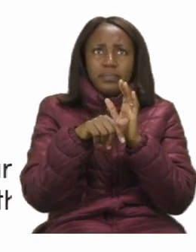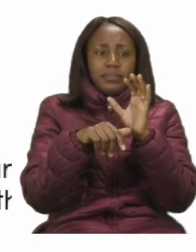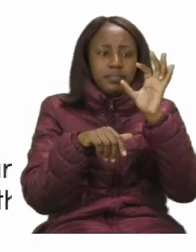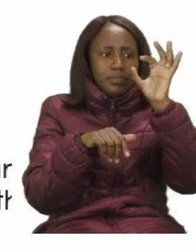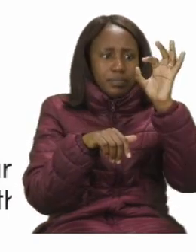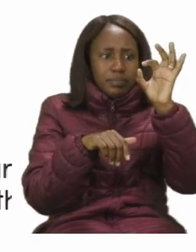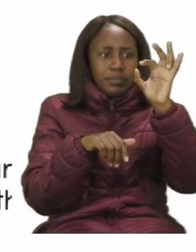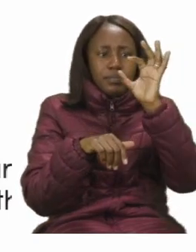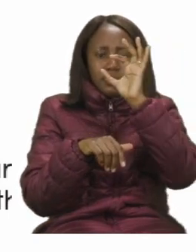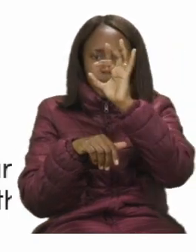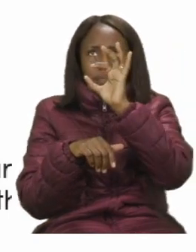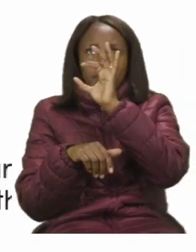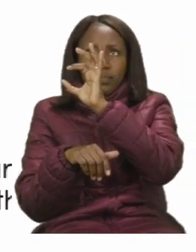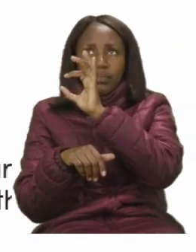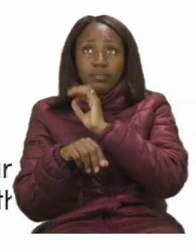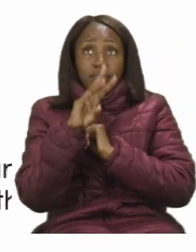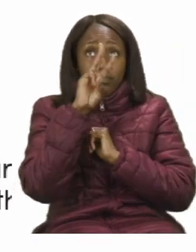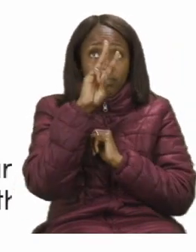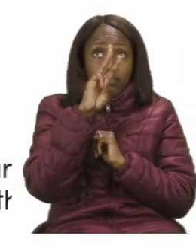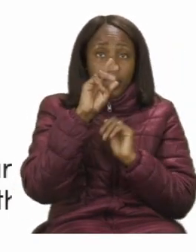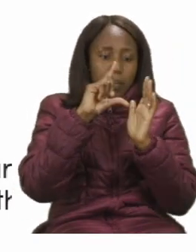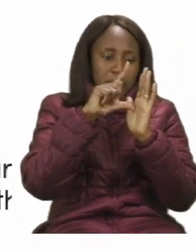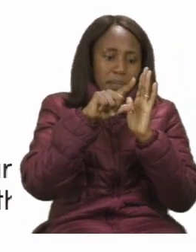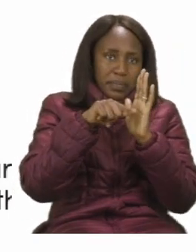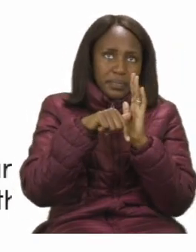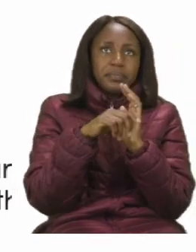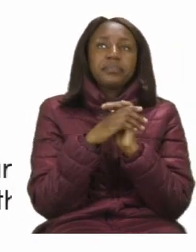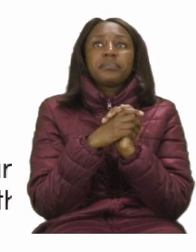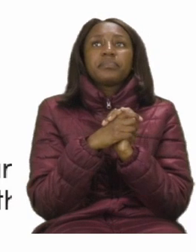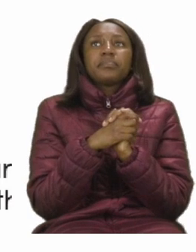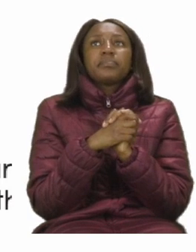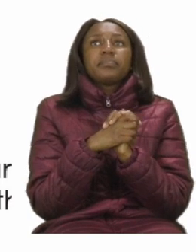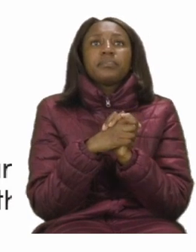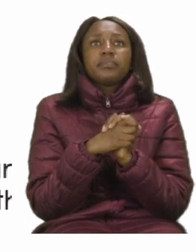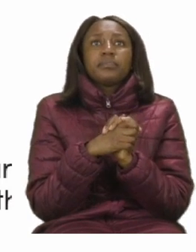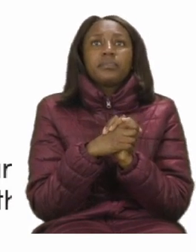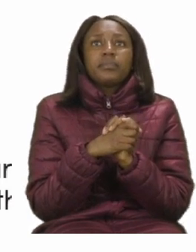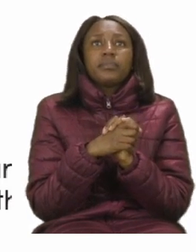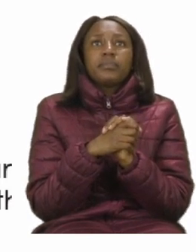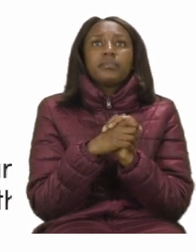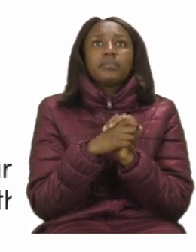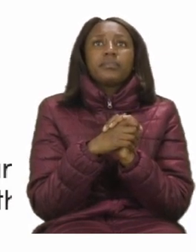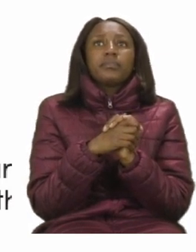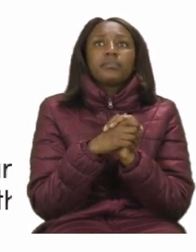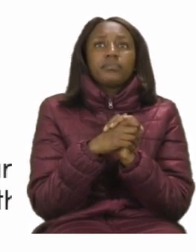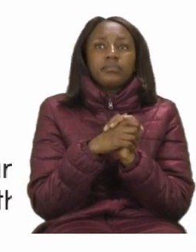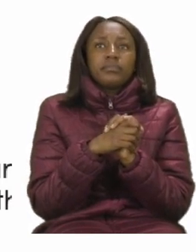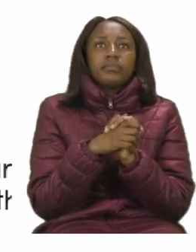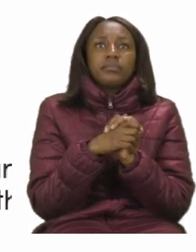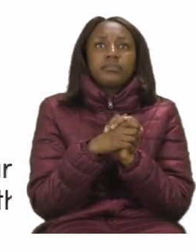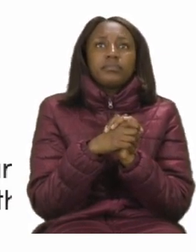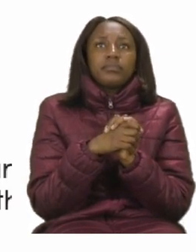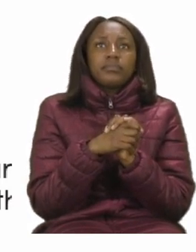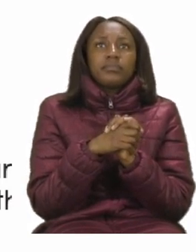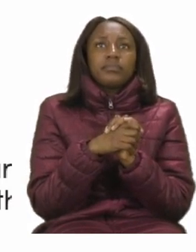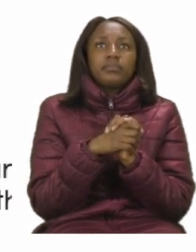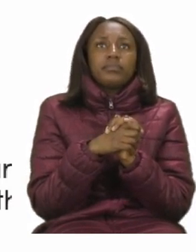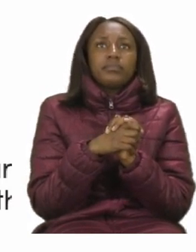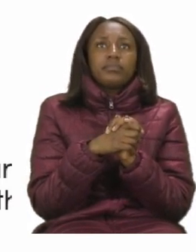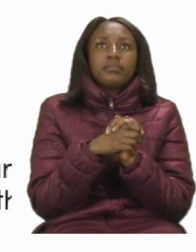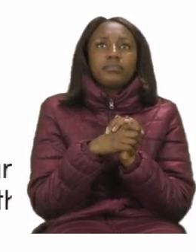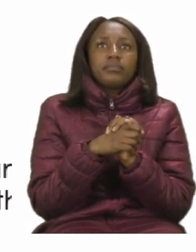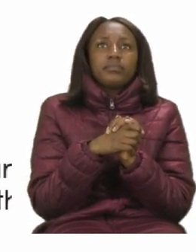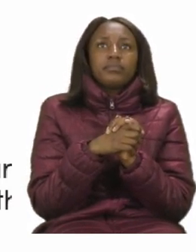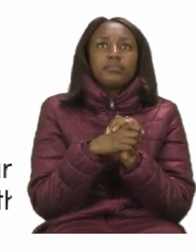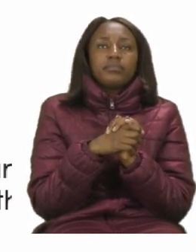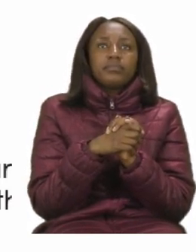middle, then you have another clock on your right hand side, and then you have another one on your left hand